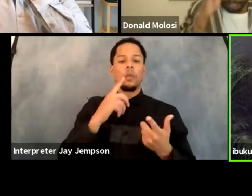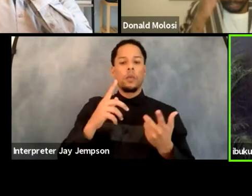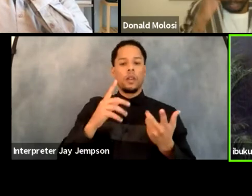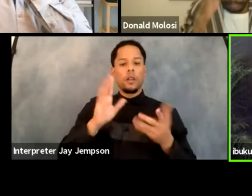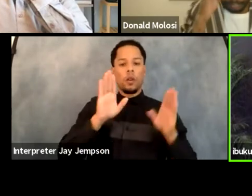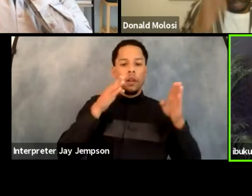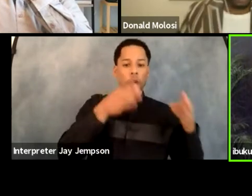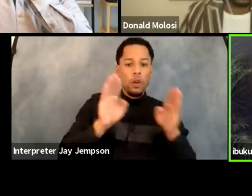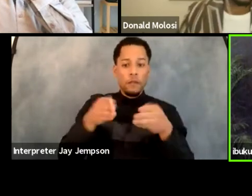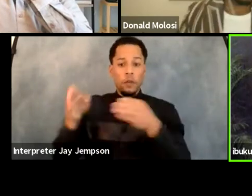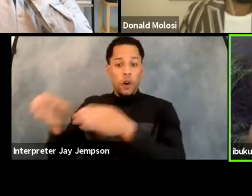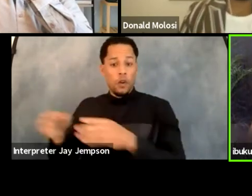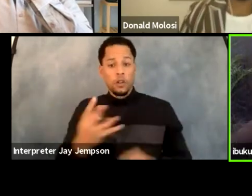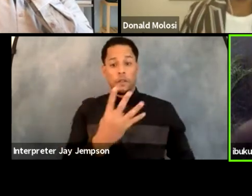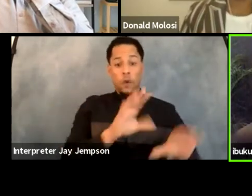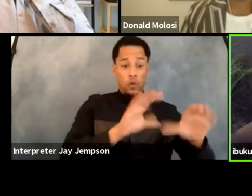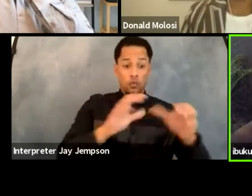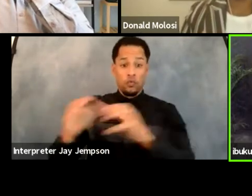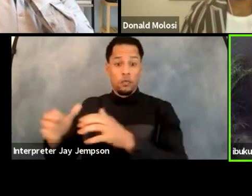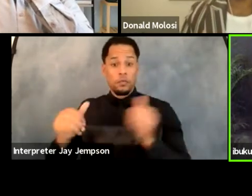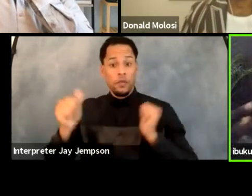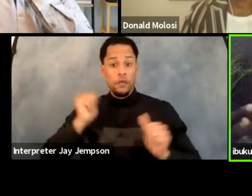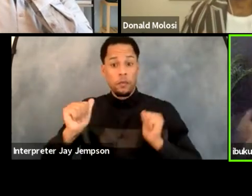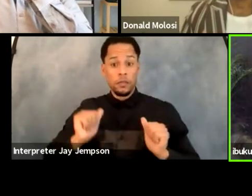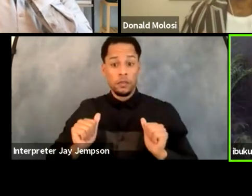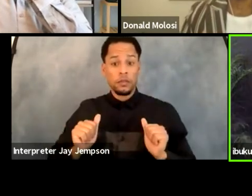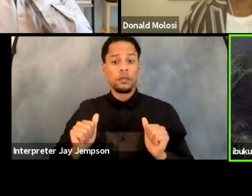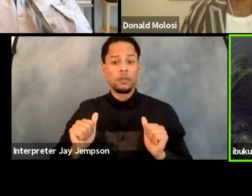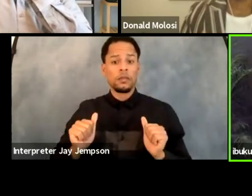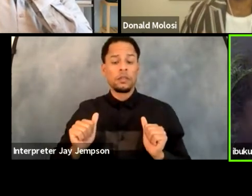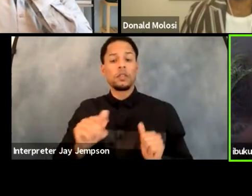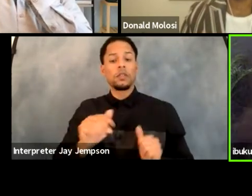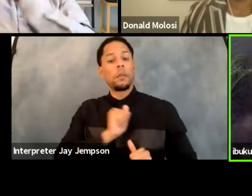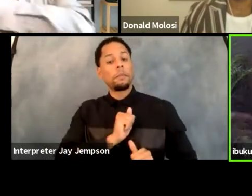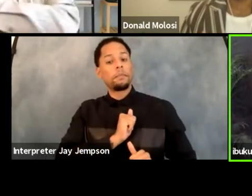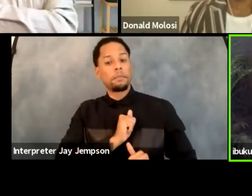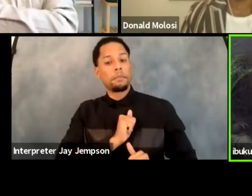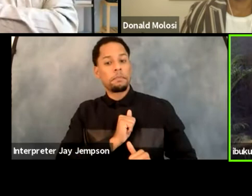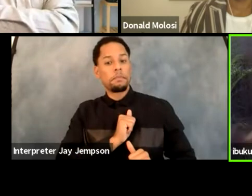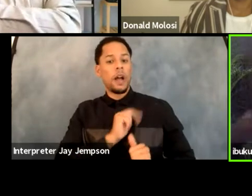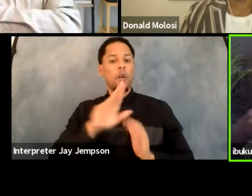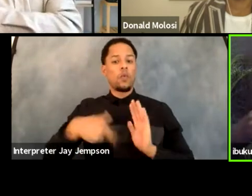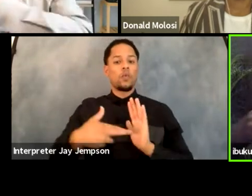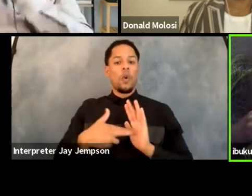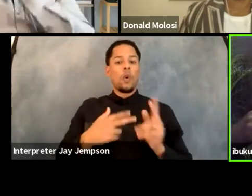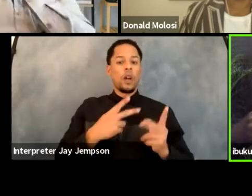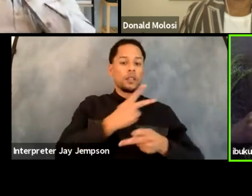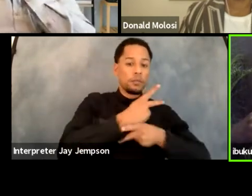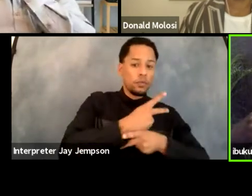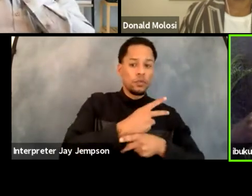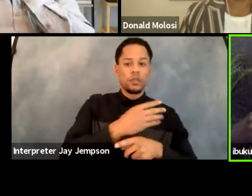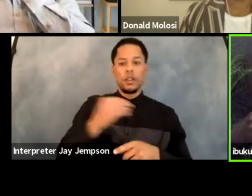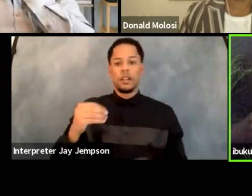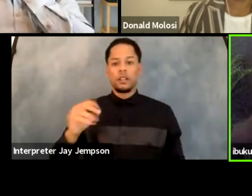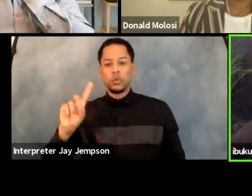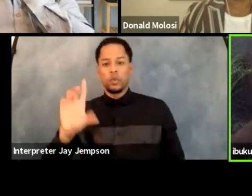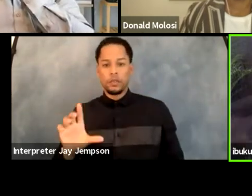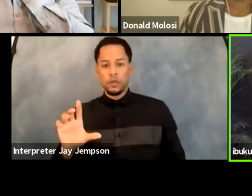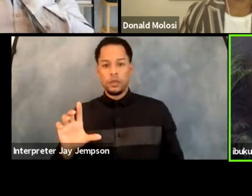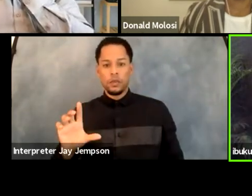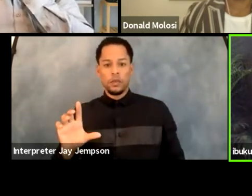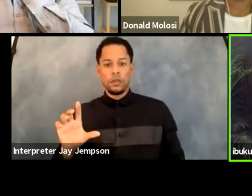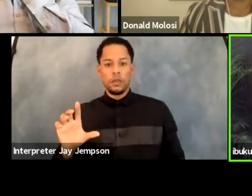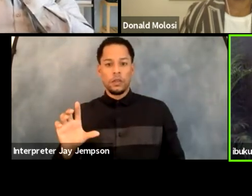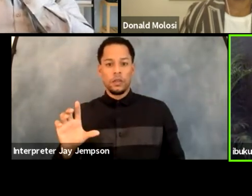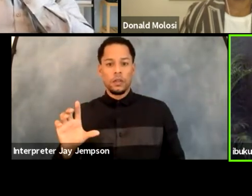fringe performances, I would say that my influence as a producer and a coach, a dramaturg, you know, doesn't really have, I don't really have